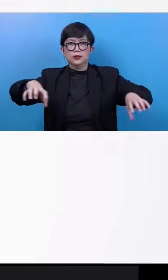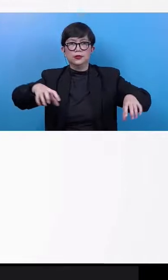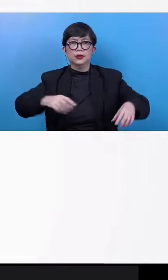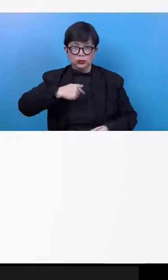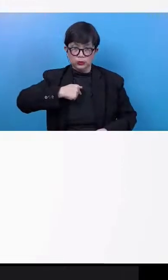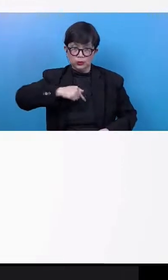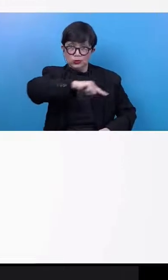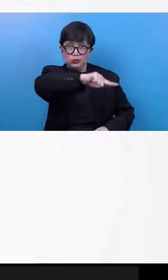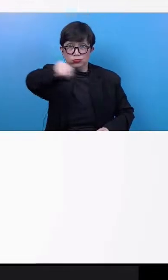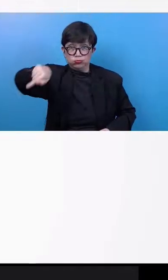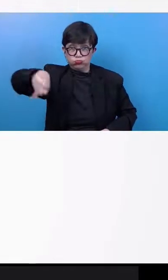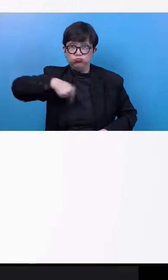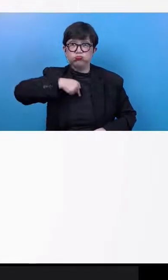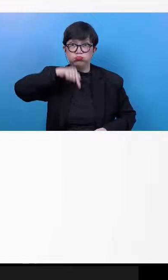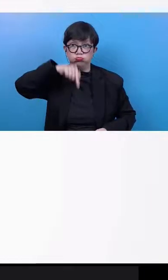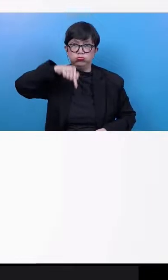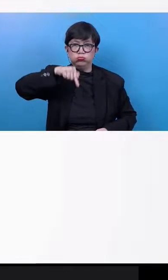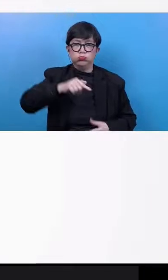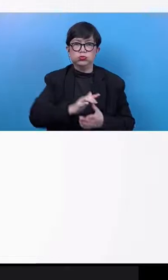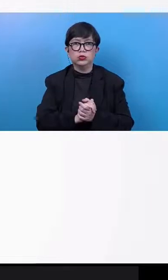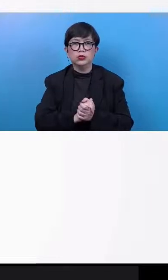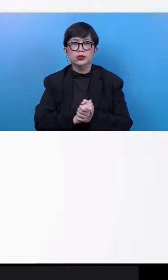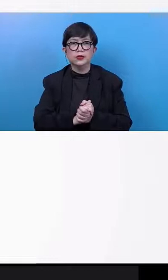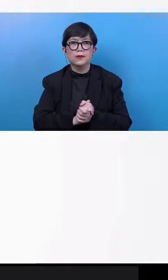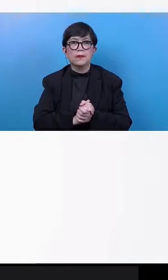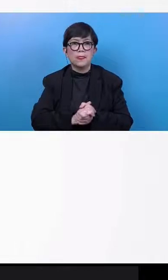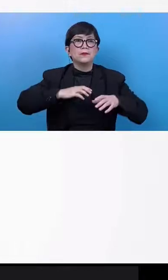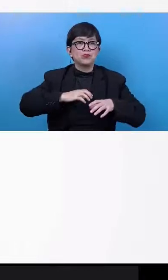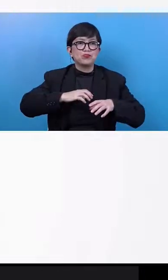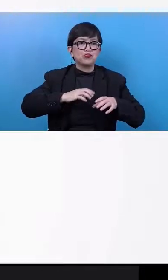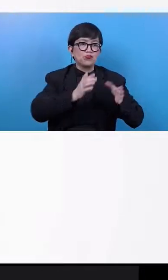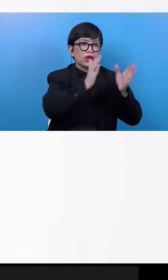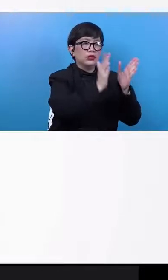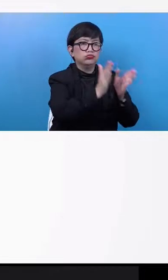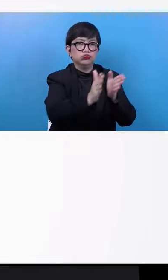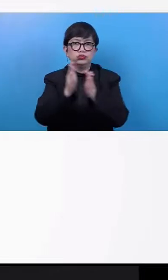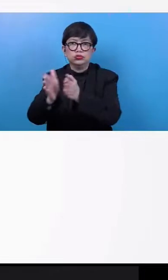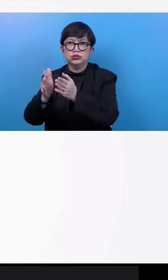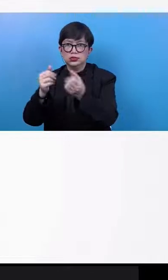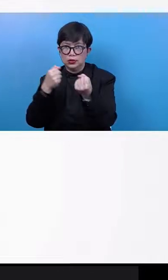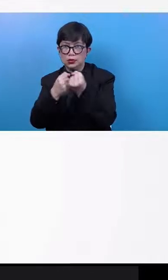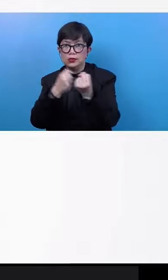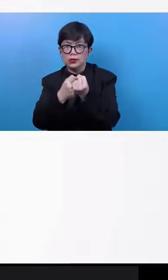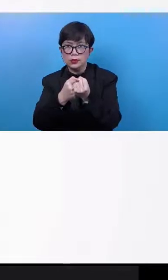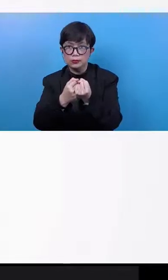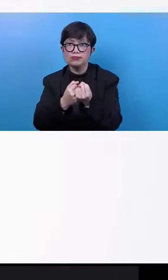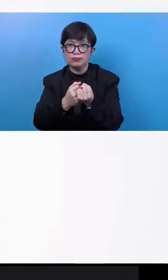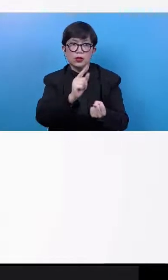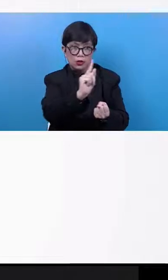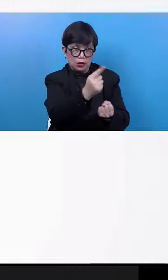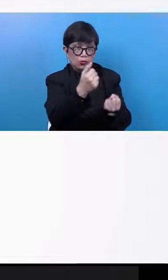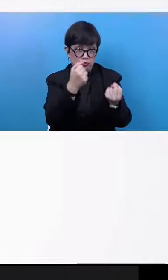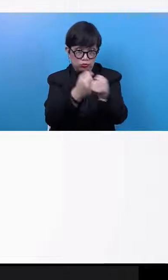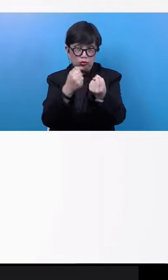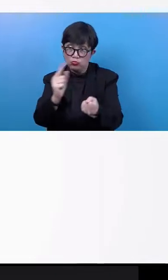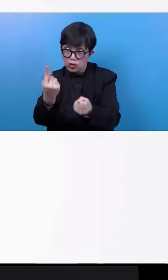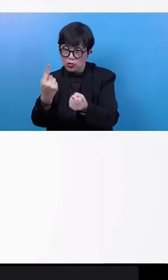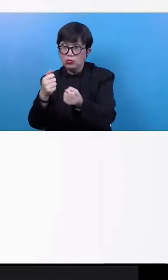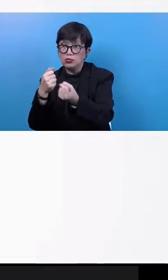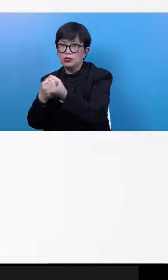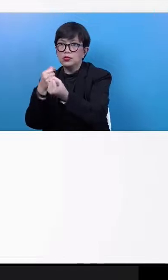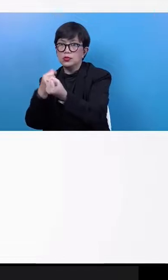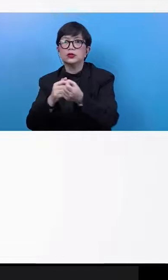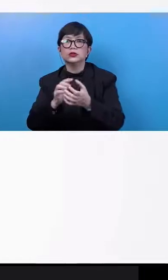quickly, organized ourselves to support each other, reach out across countries, across regions, to